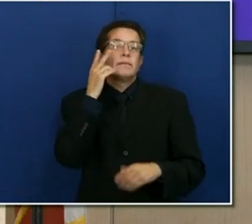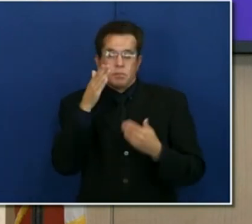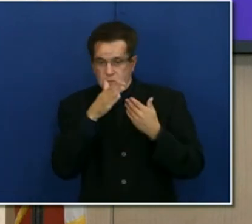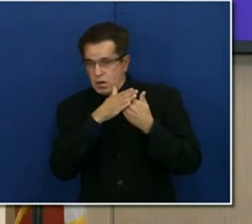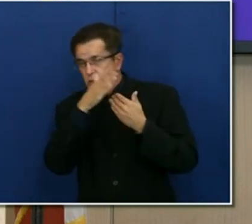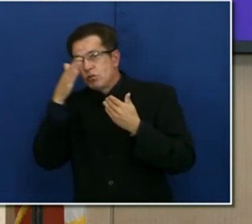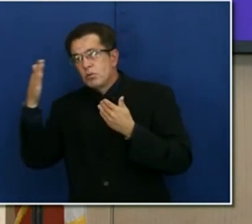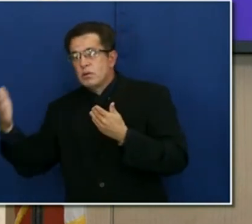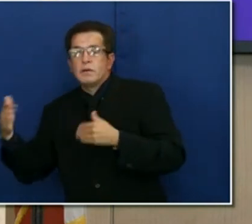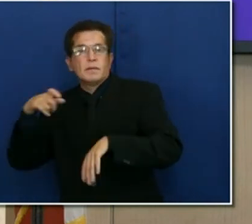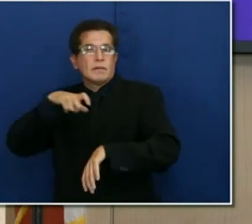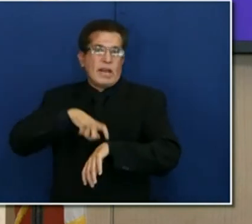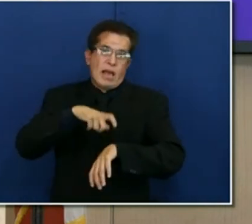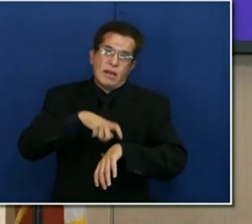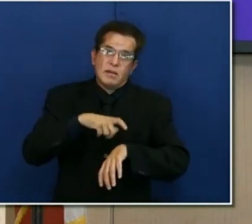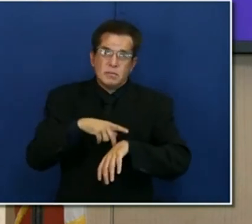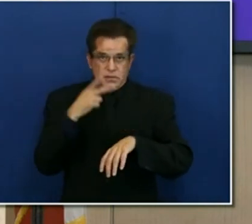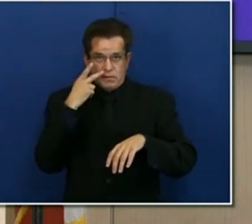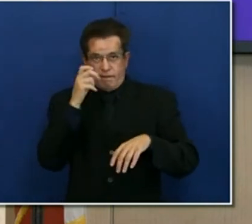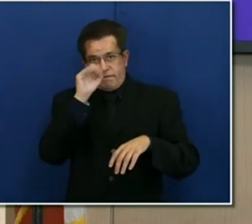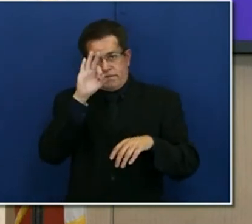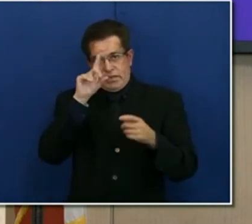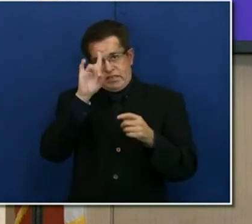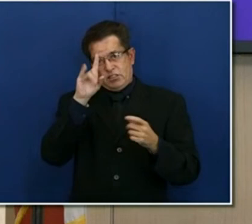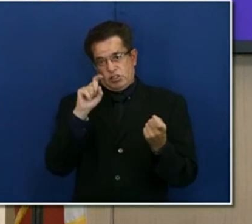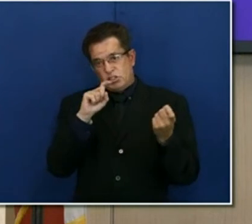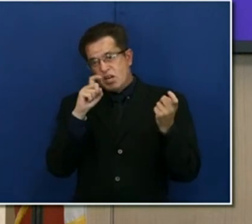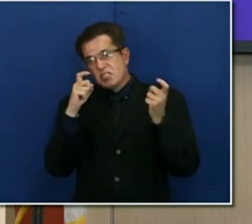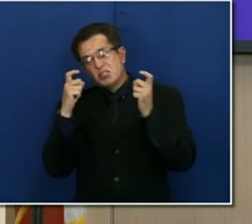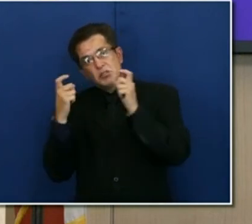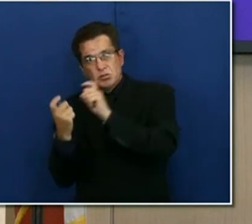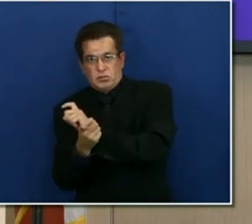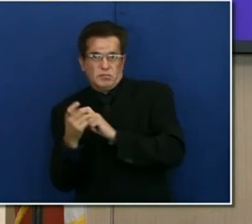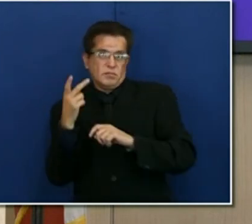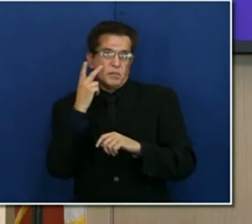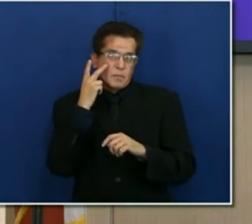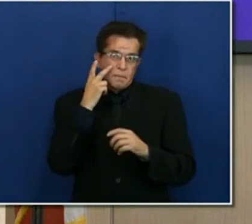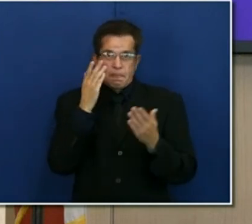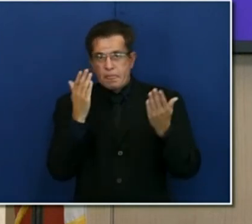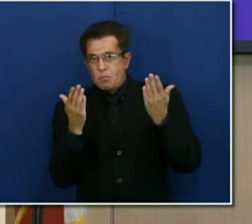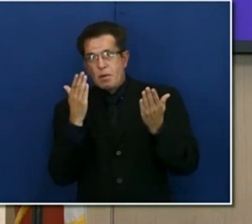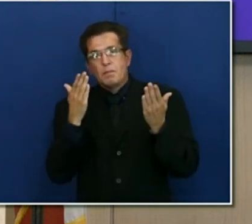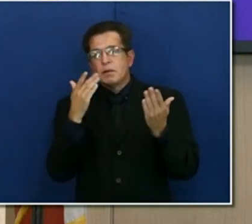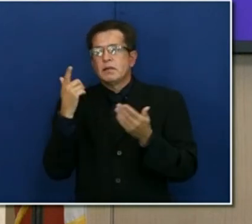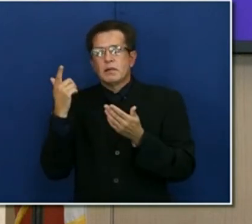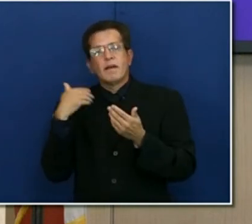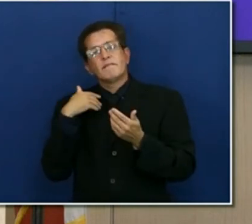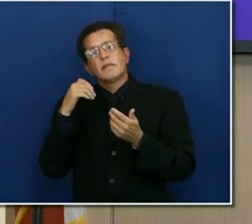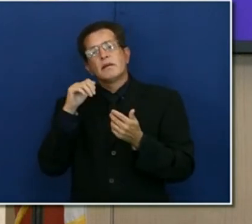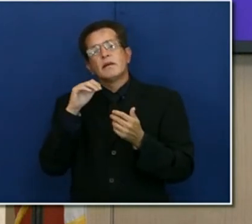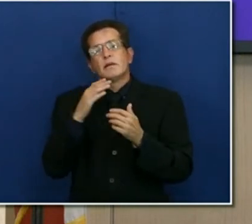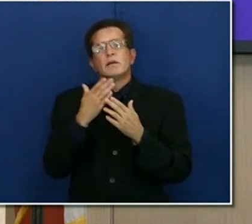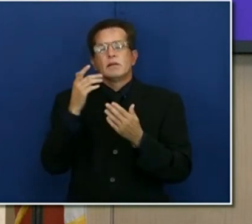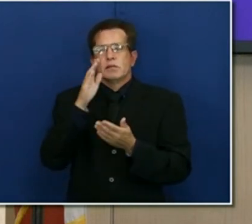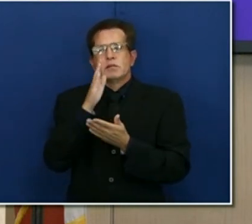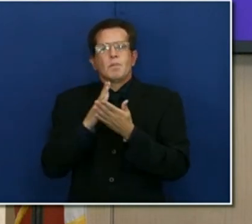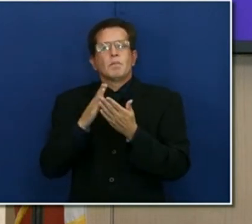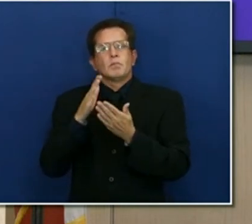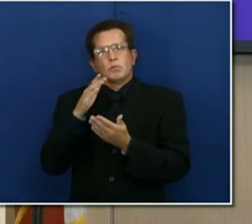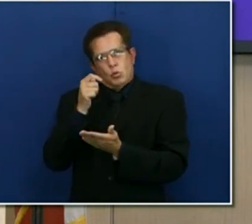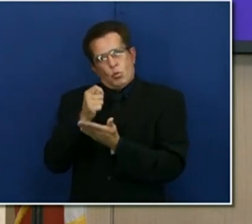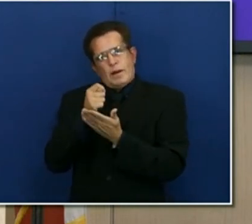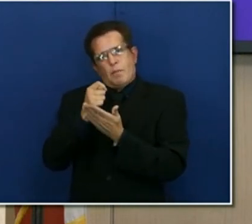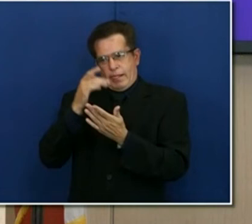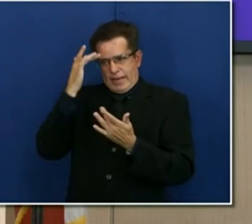whether there have been some shifts in some otherwise preventable or otherwise treatable